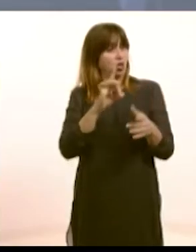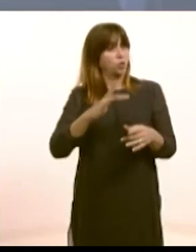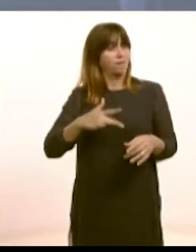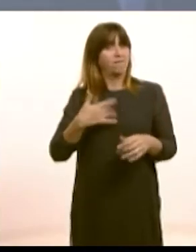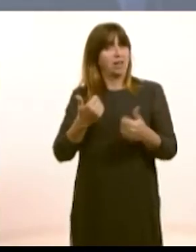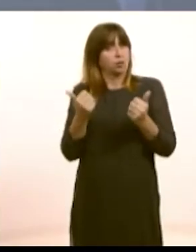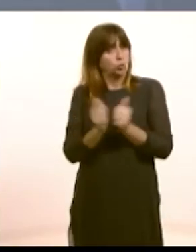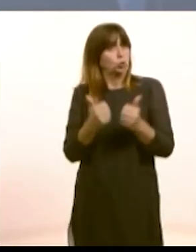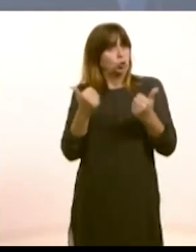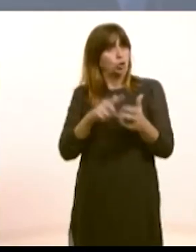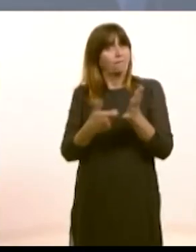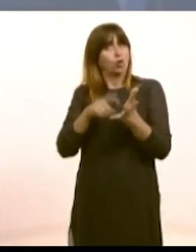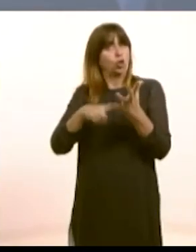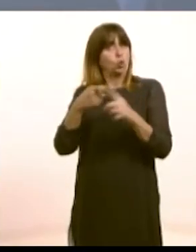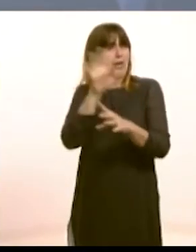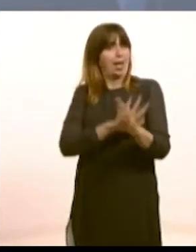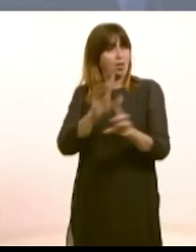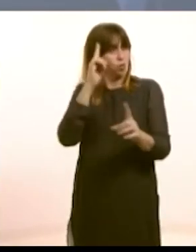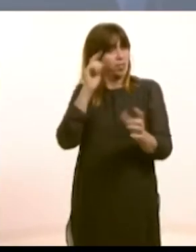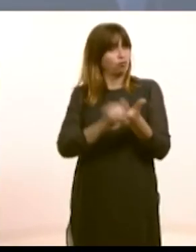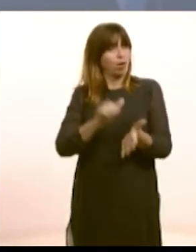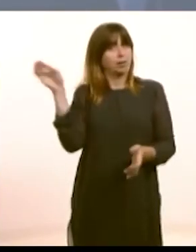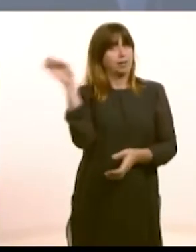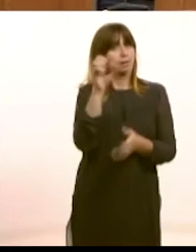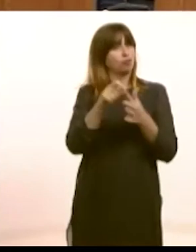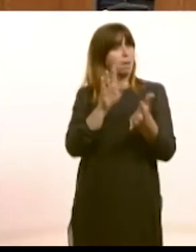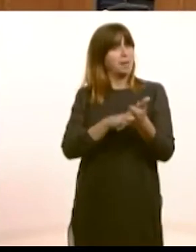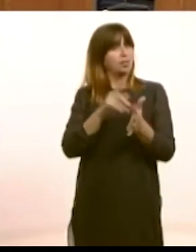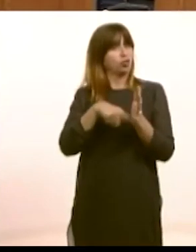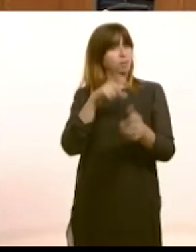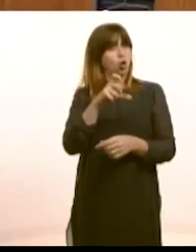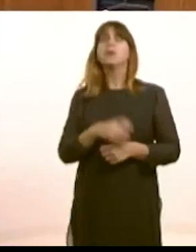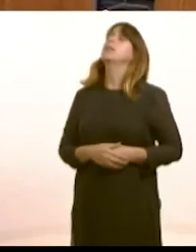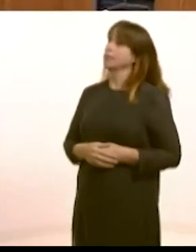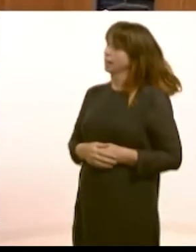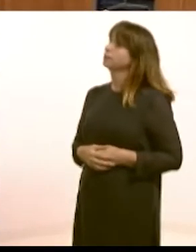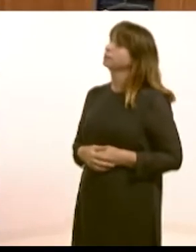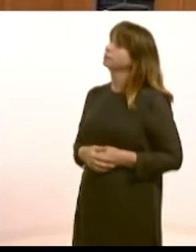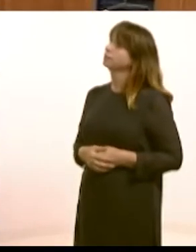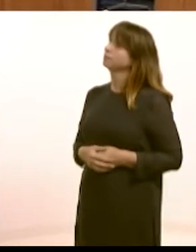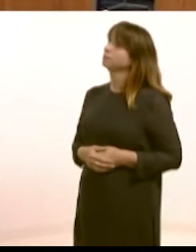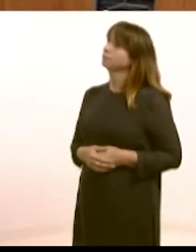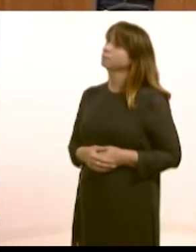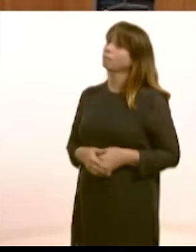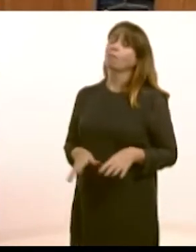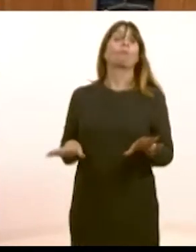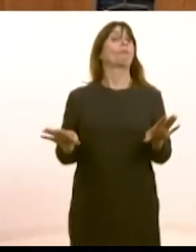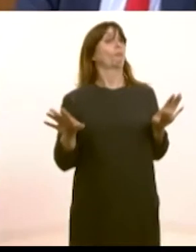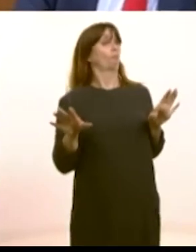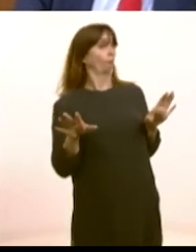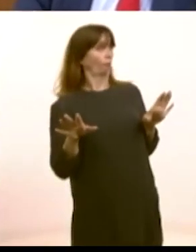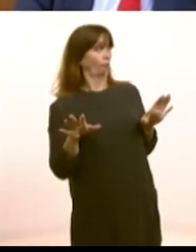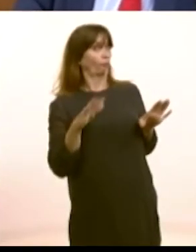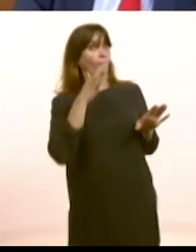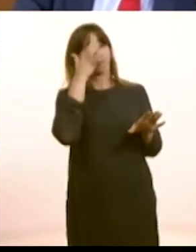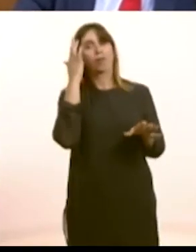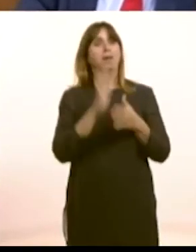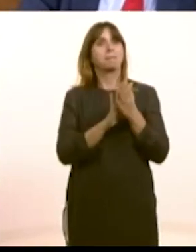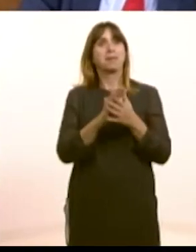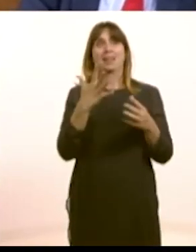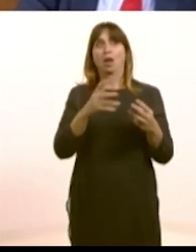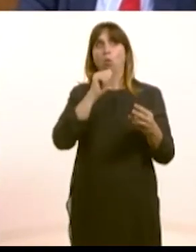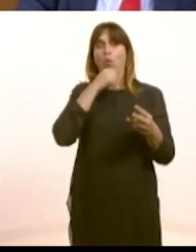of the United Kingdom would be served by having Jeremy Corbyn as the next Prime Minister? Yes. Well, it's nice to see that you're going to be playing your part in the